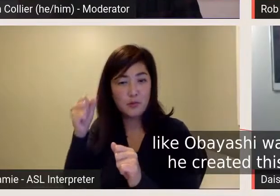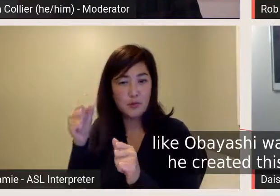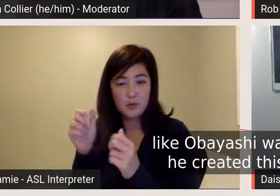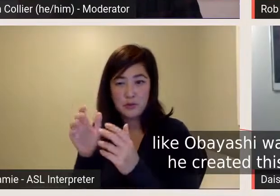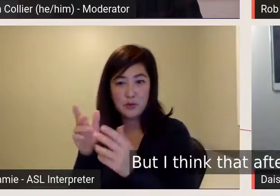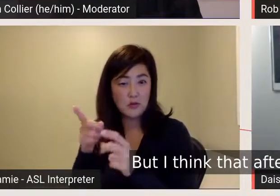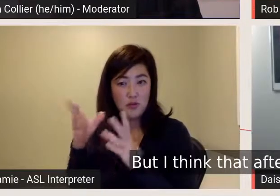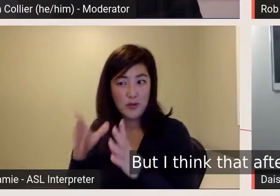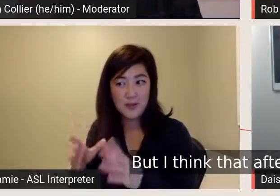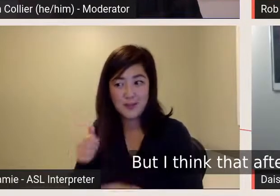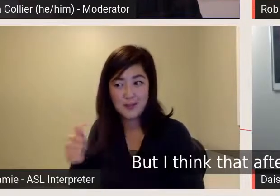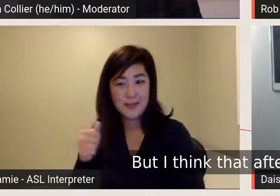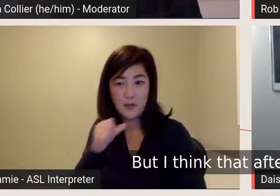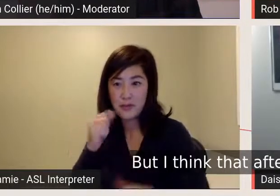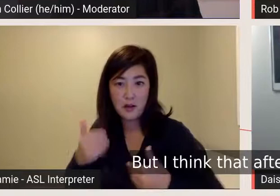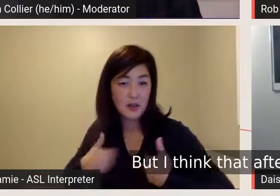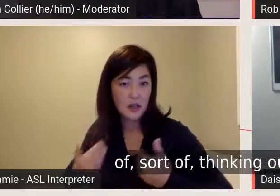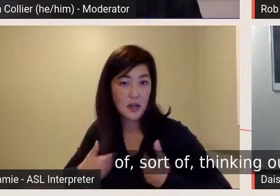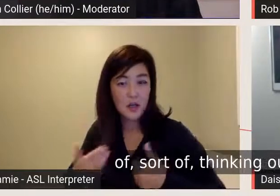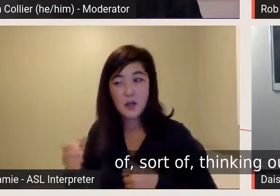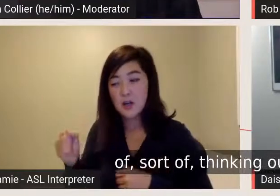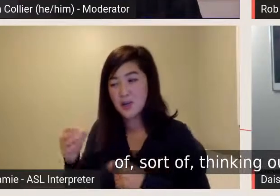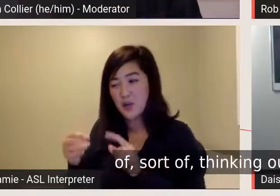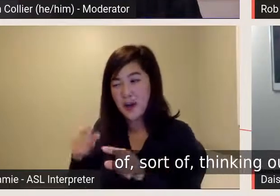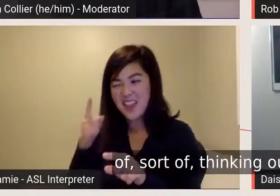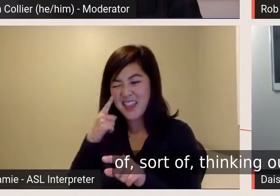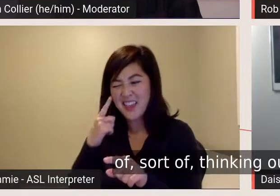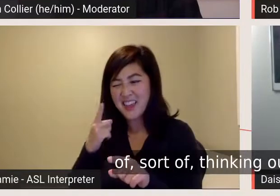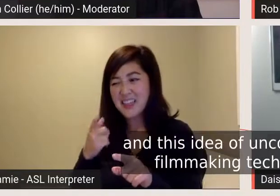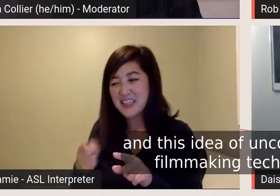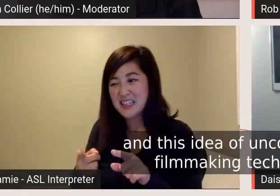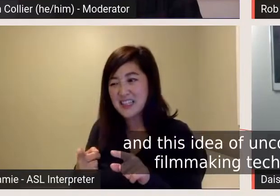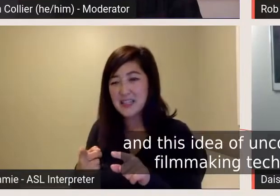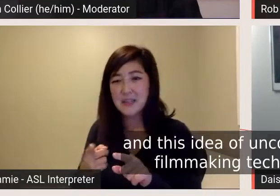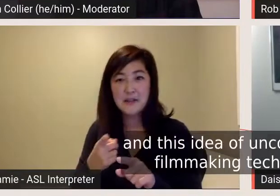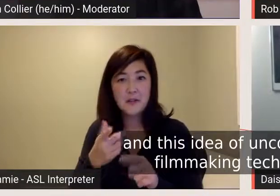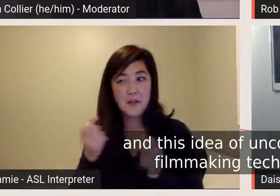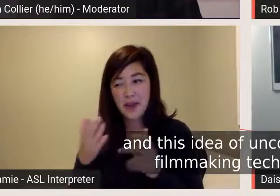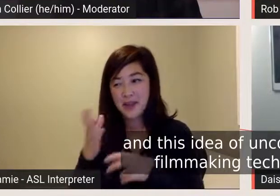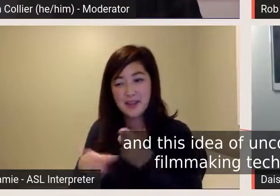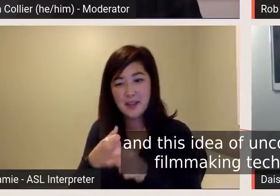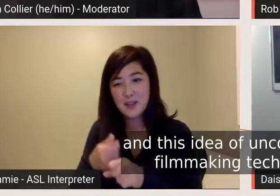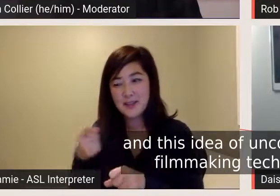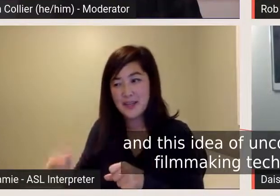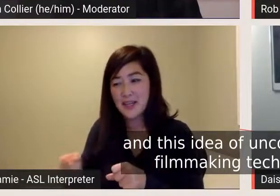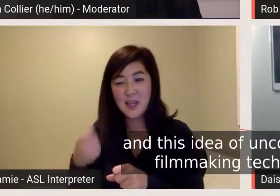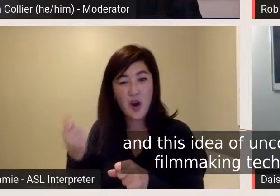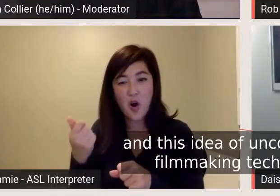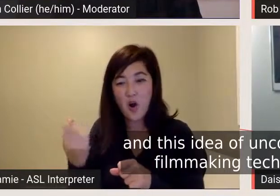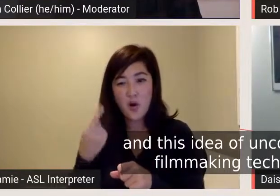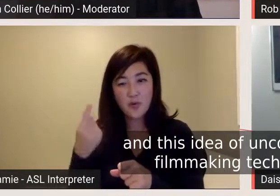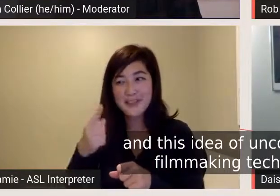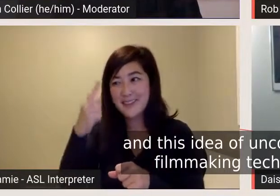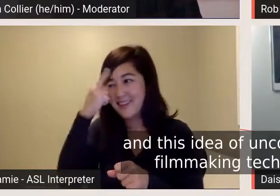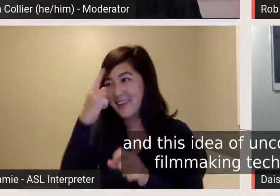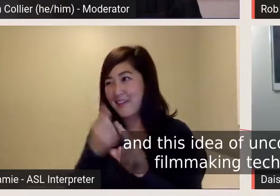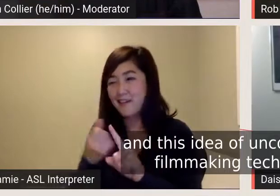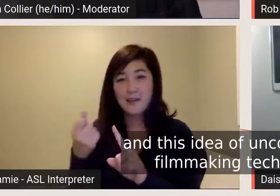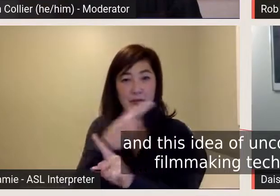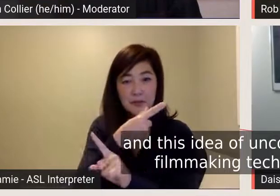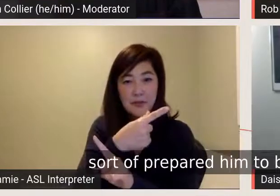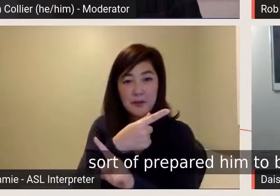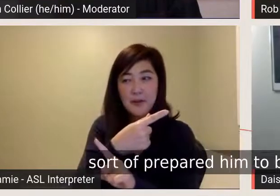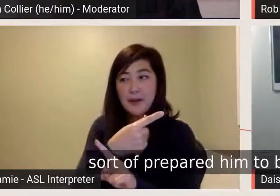film. But I think that after a career of sort of thinking out of the box and this idea of unconventional filmmaking